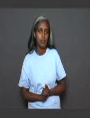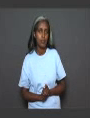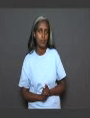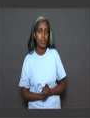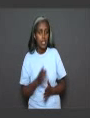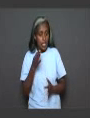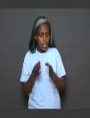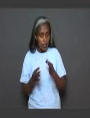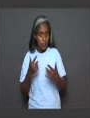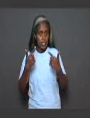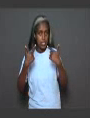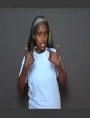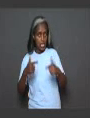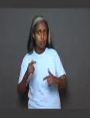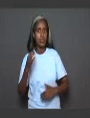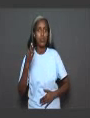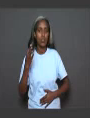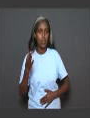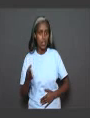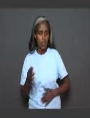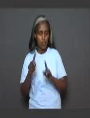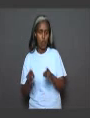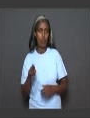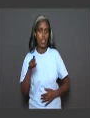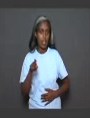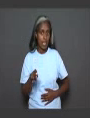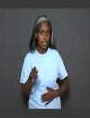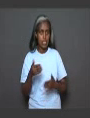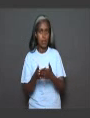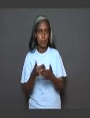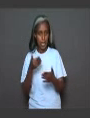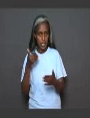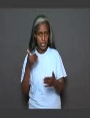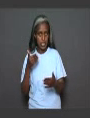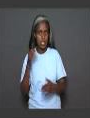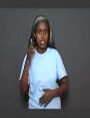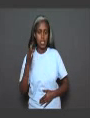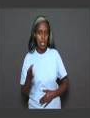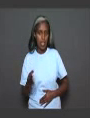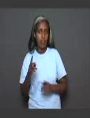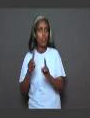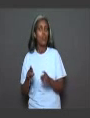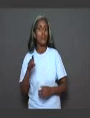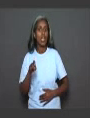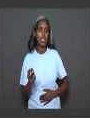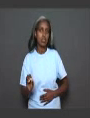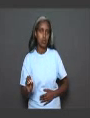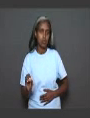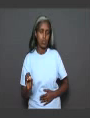If the limit of f of x minus f of